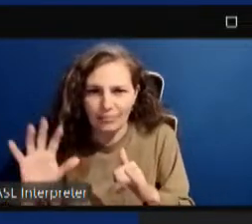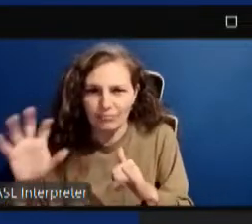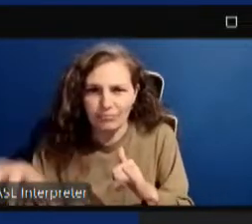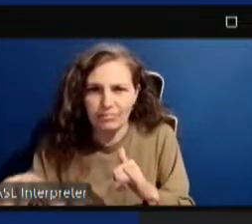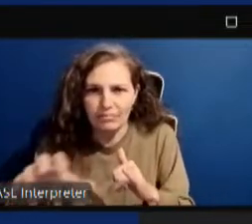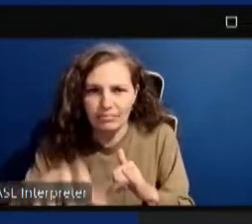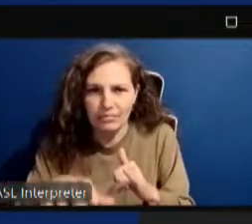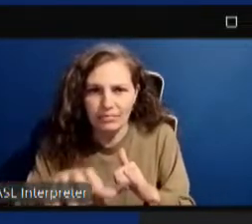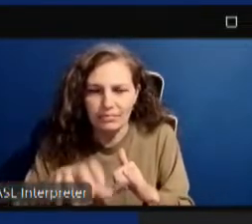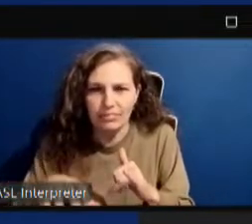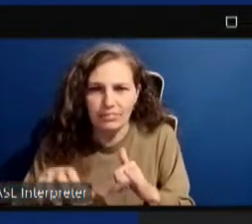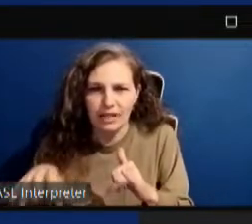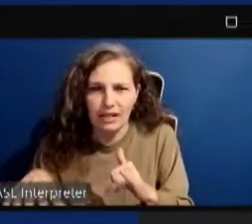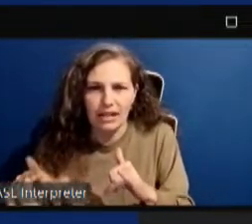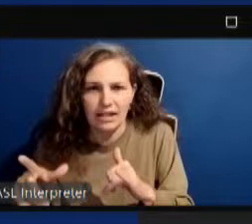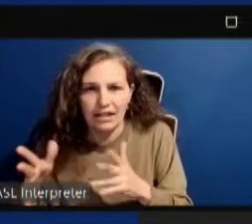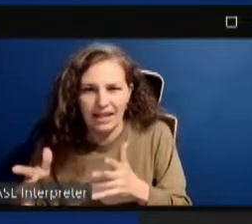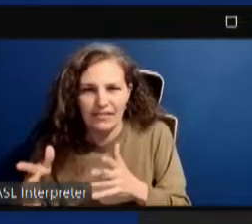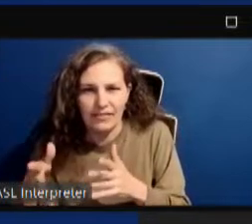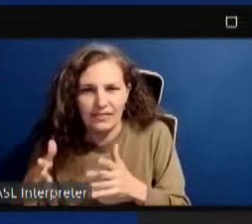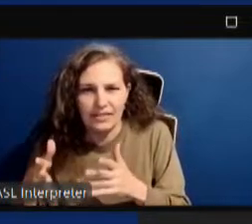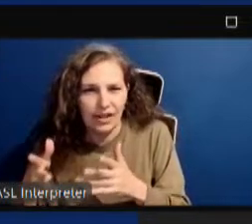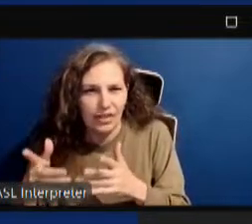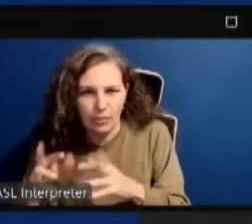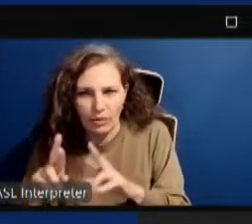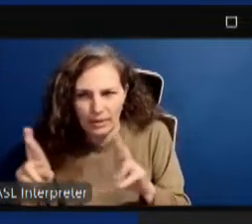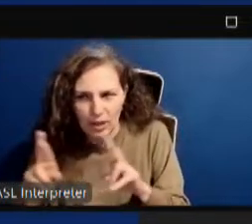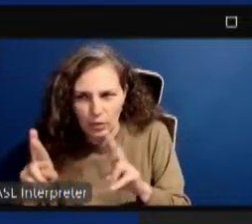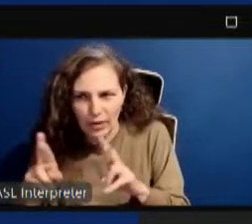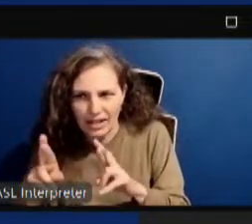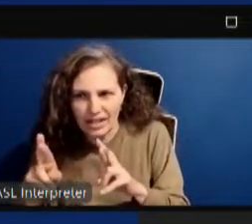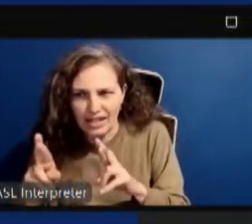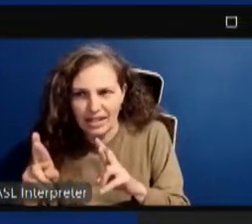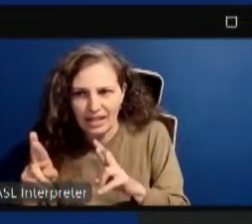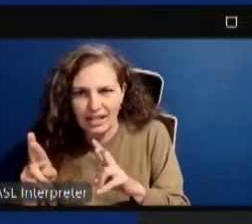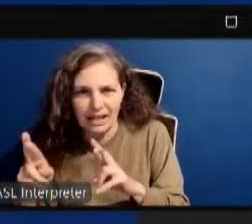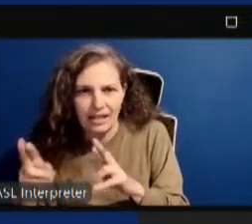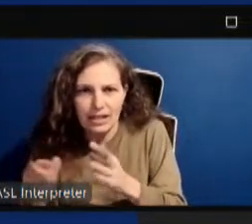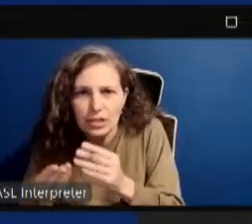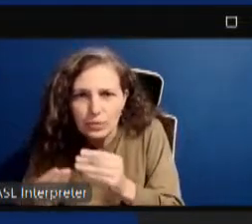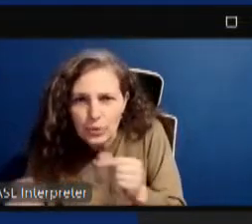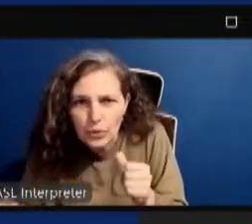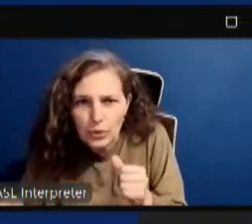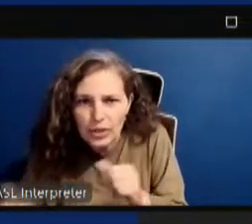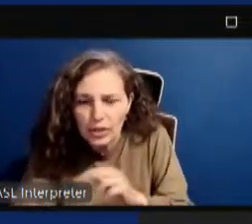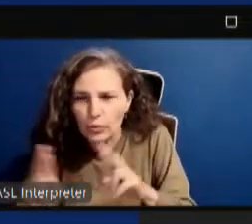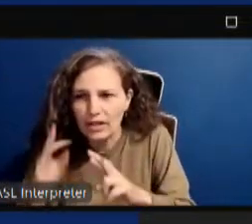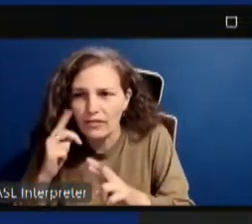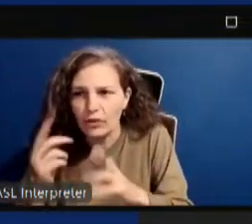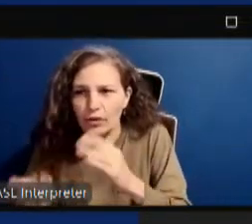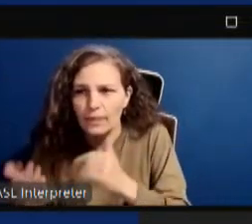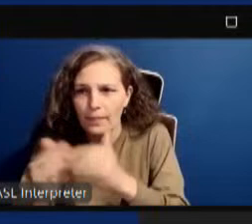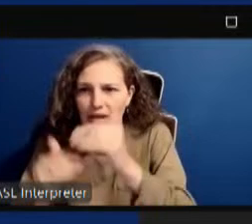ready? Can I ask for someone to come back and fill in the trenches?